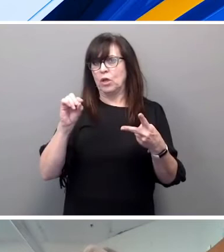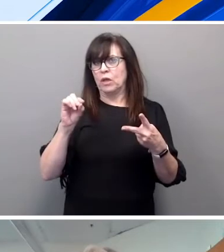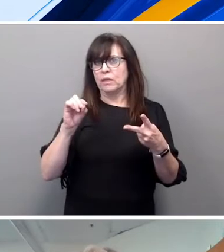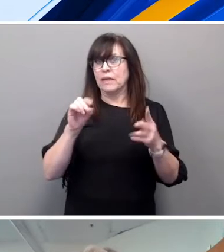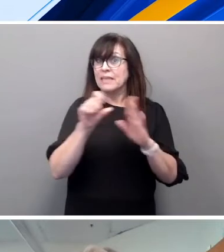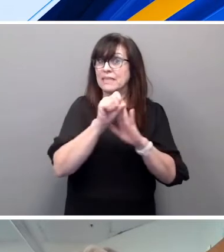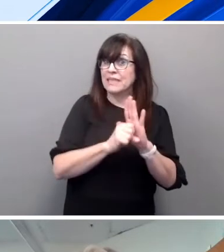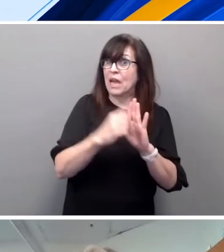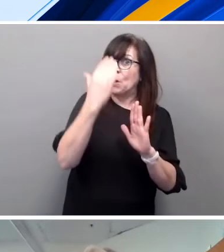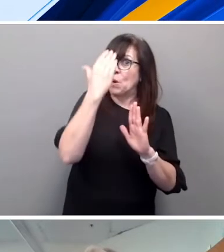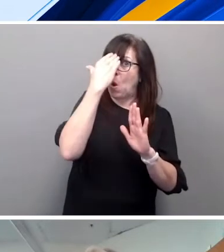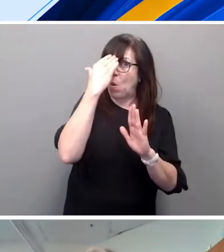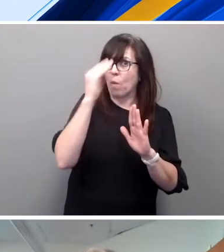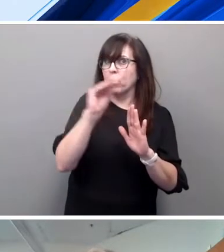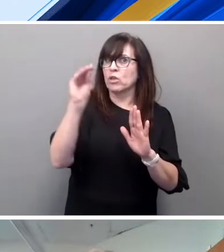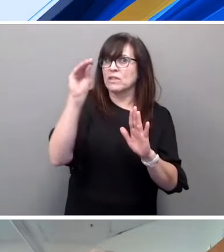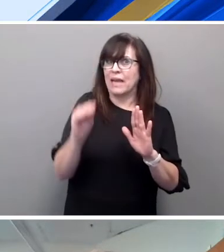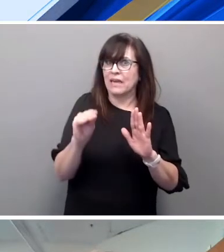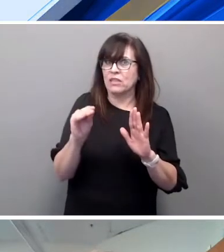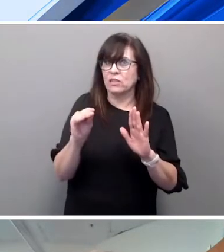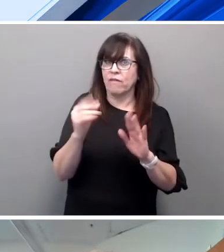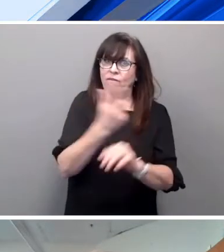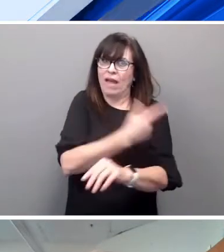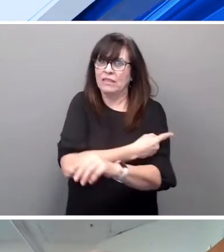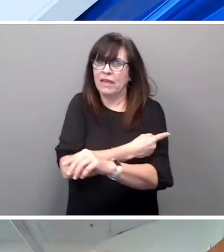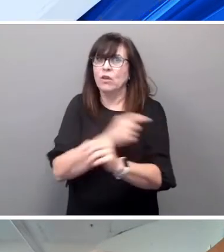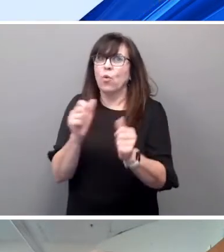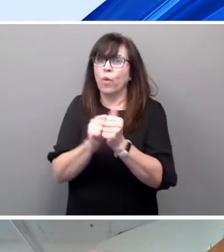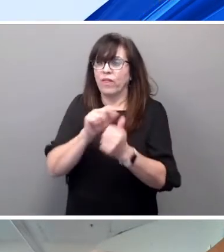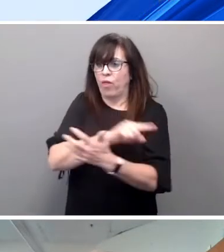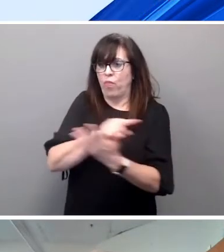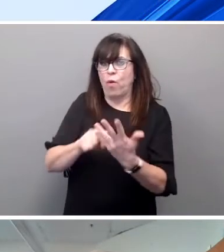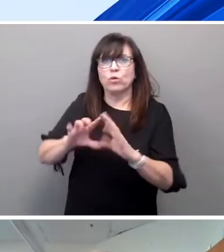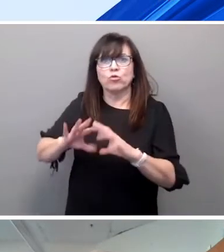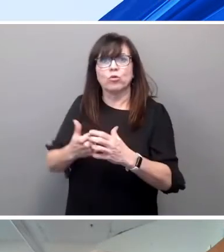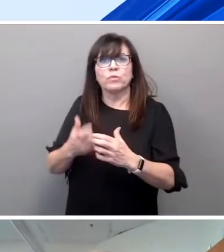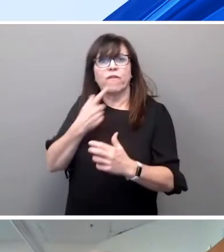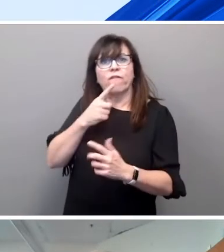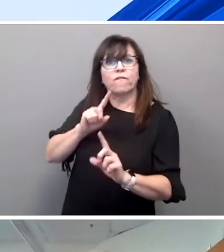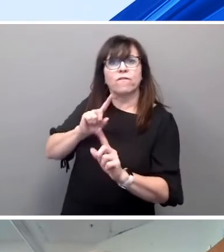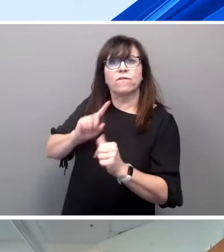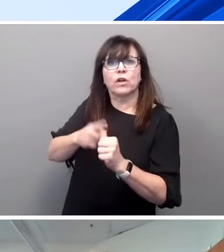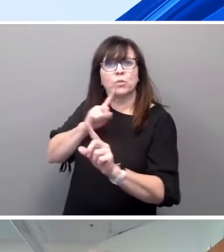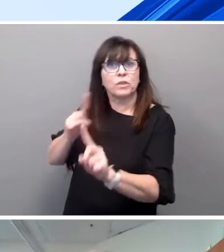know the rate of vaccination among those first responders?